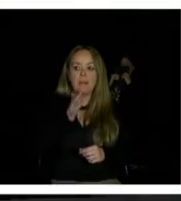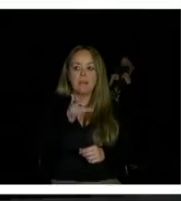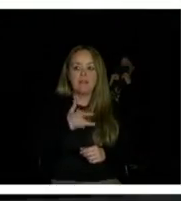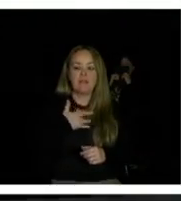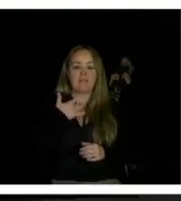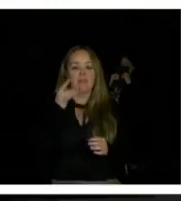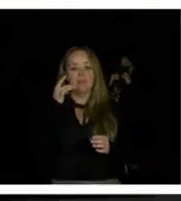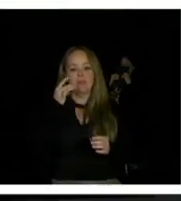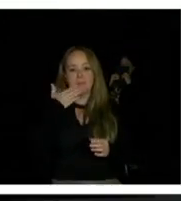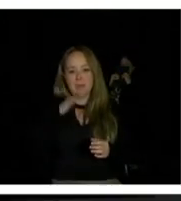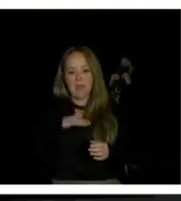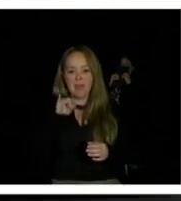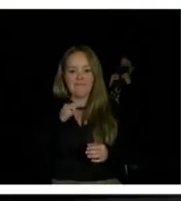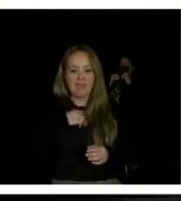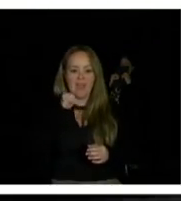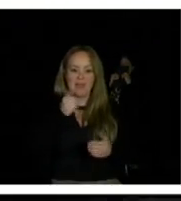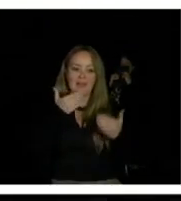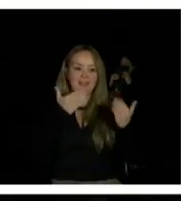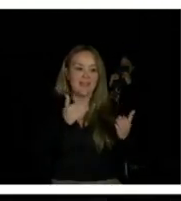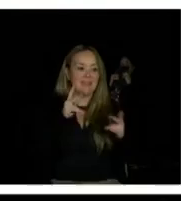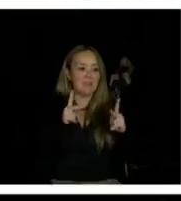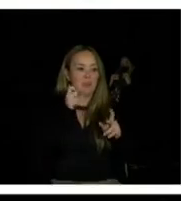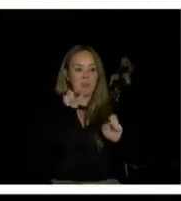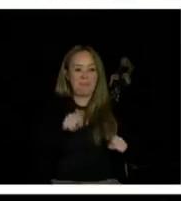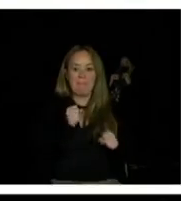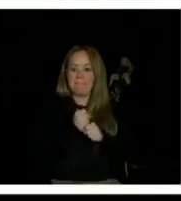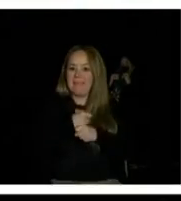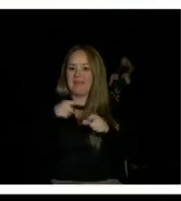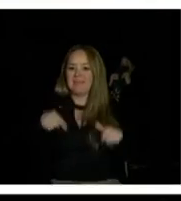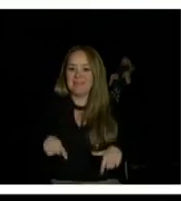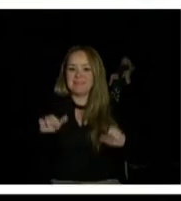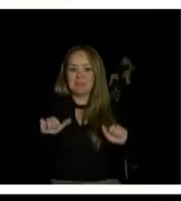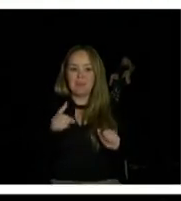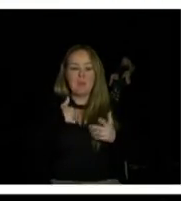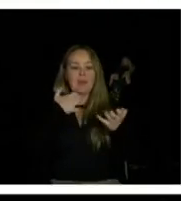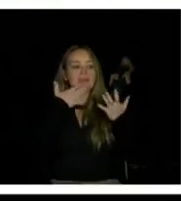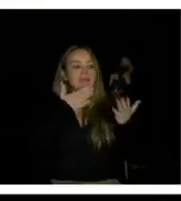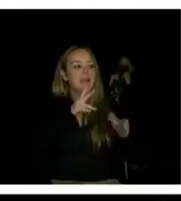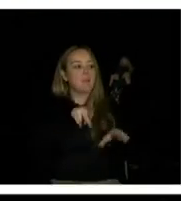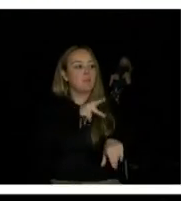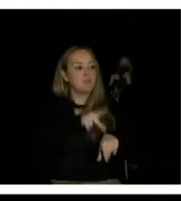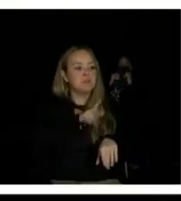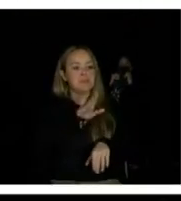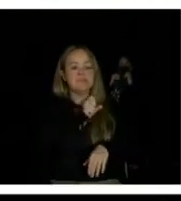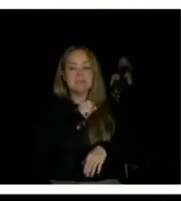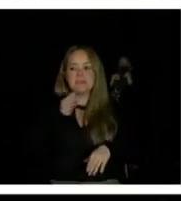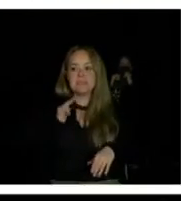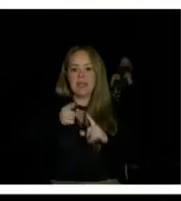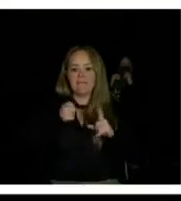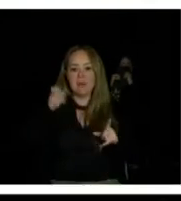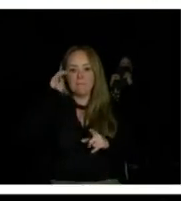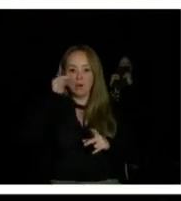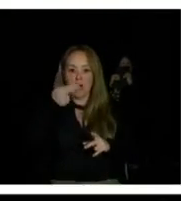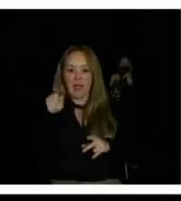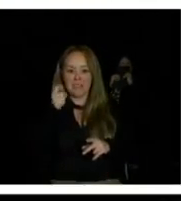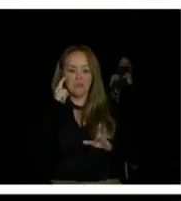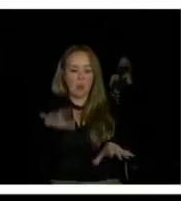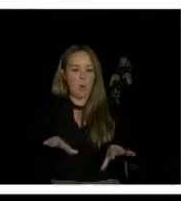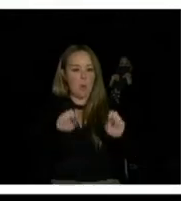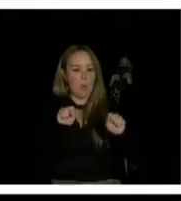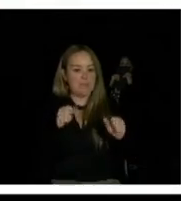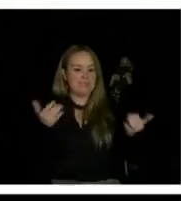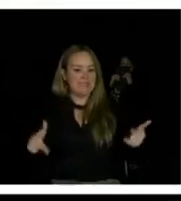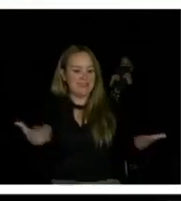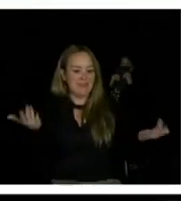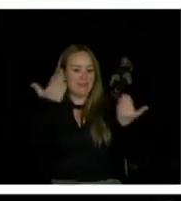thank the people that made this possible. So I want to thank the principal and his staff from Burges High School for hosting us